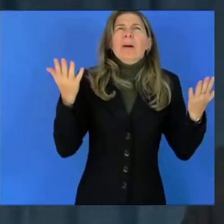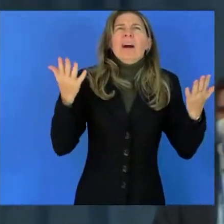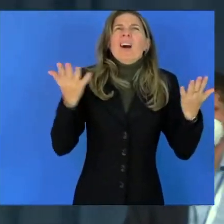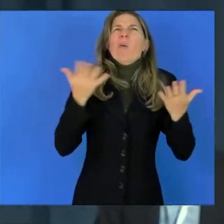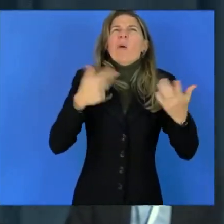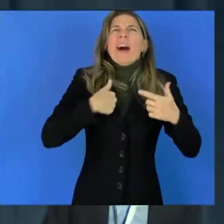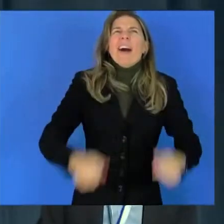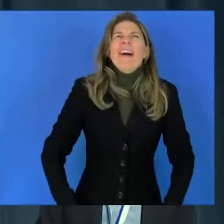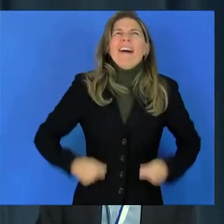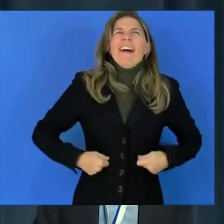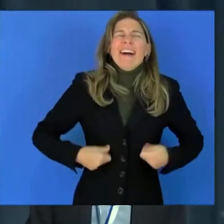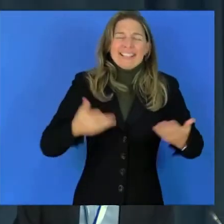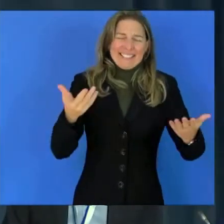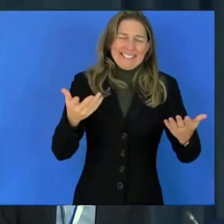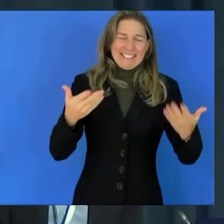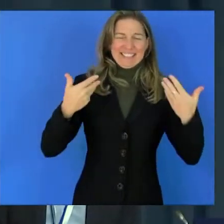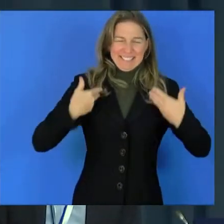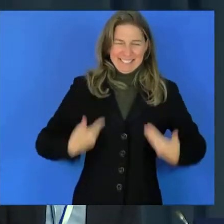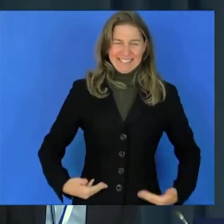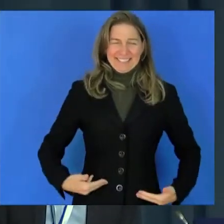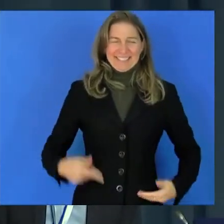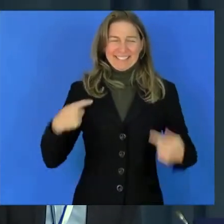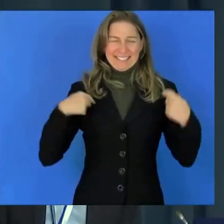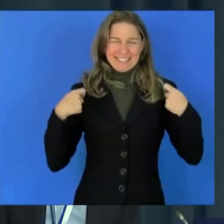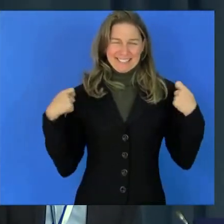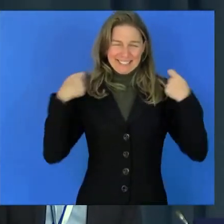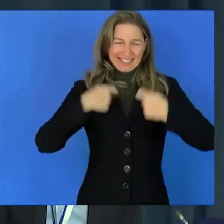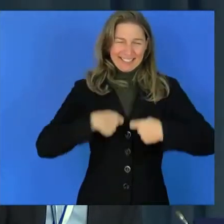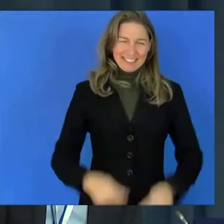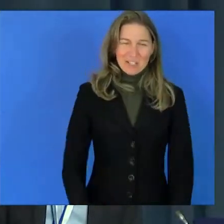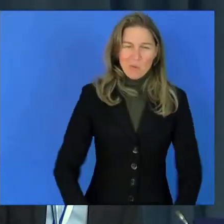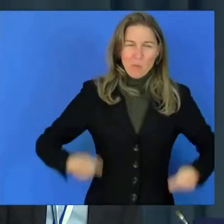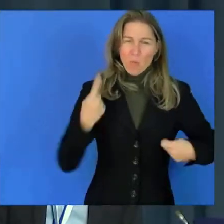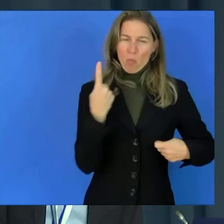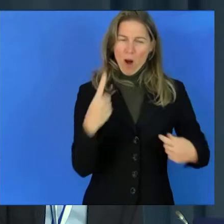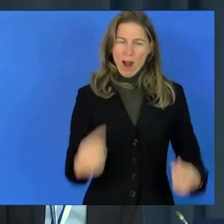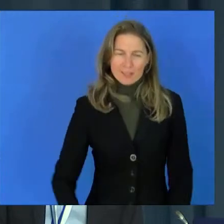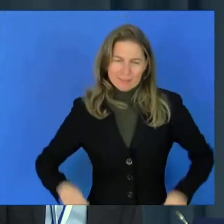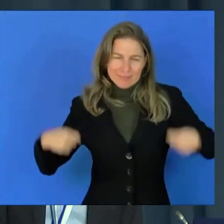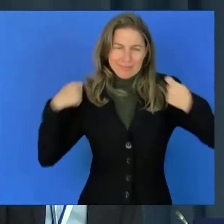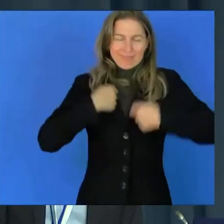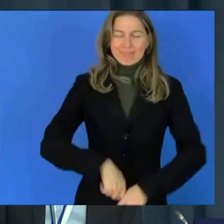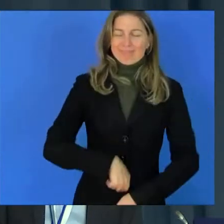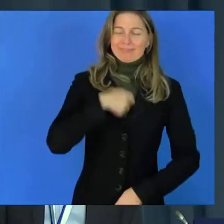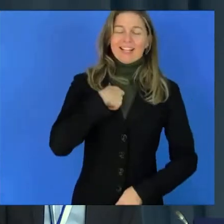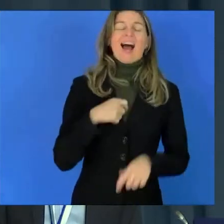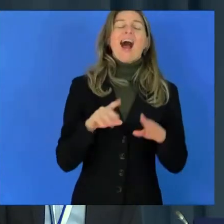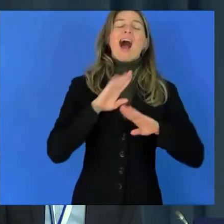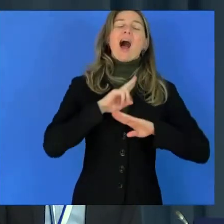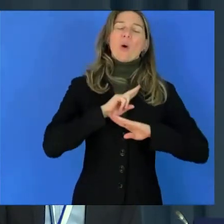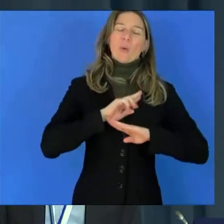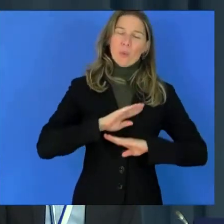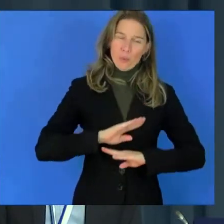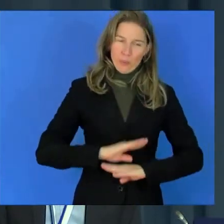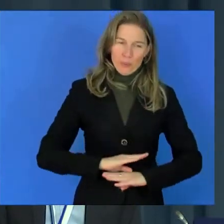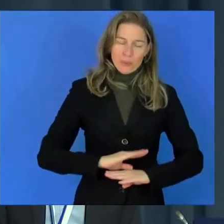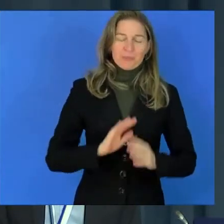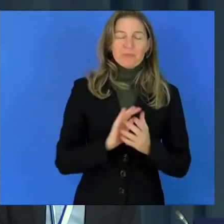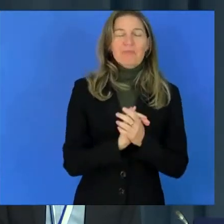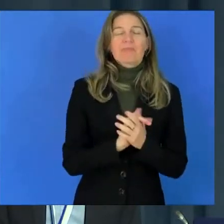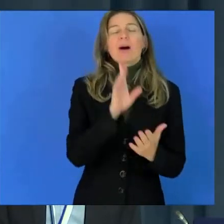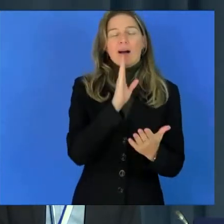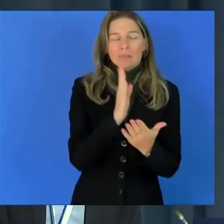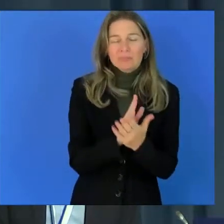awry. But it is amazing to be back here and seeing some of you again. The hard thing is, can we hug each other